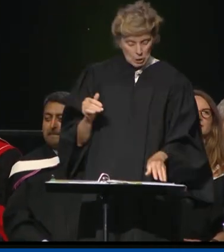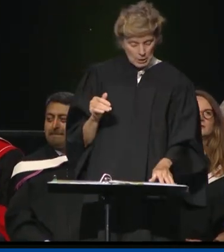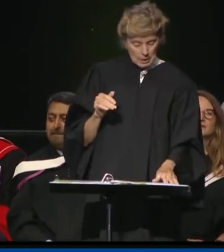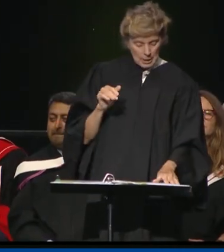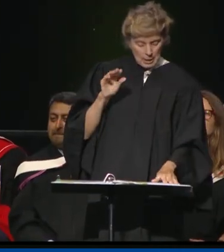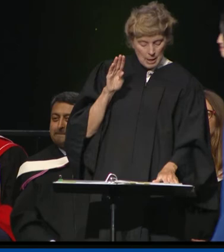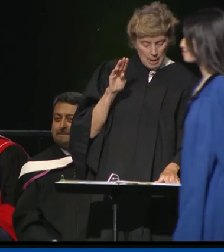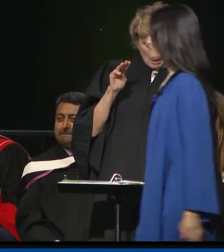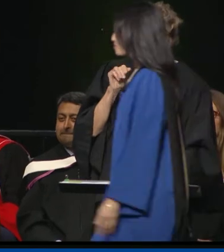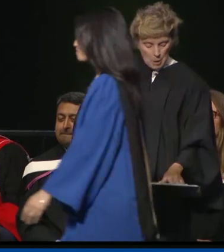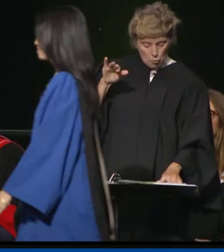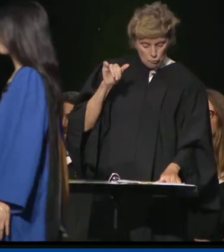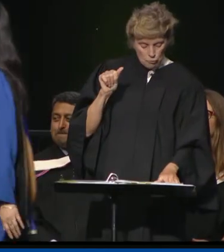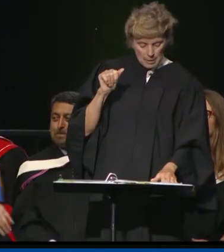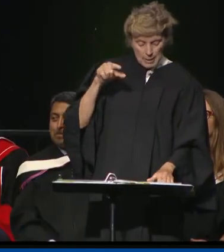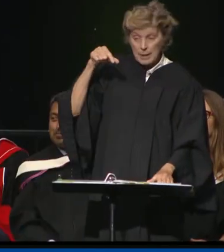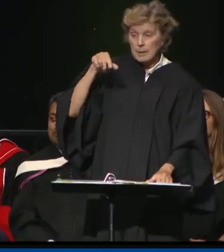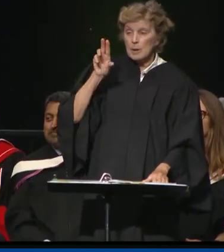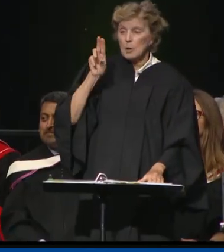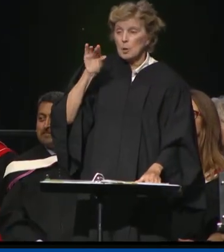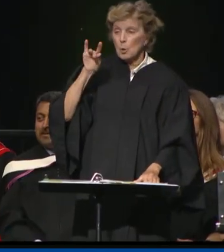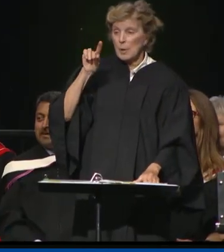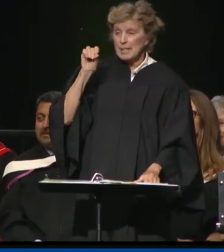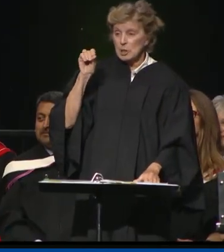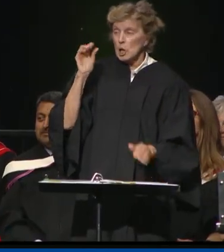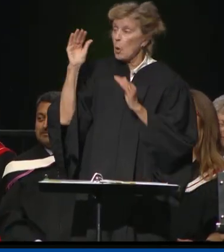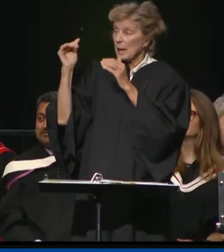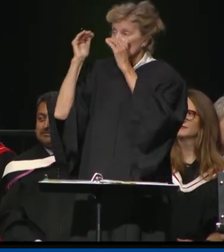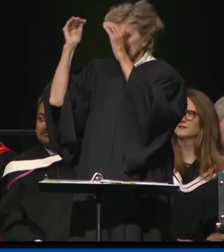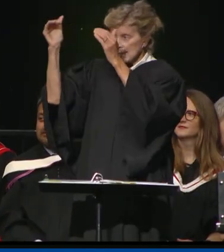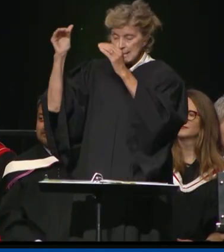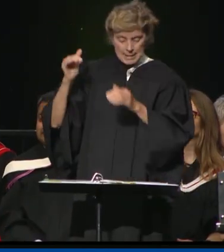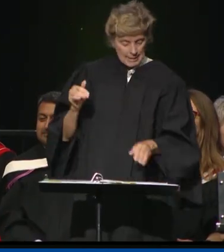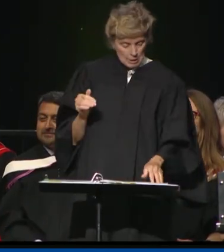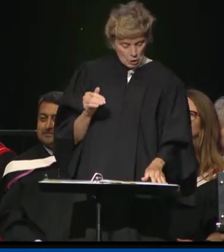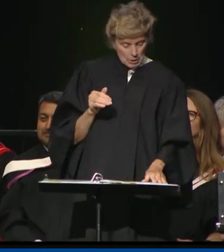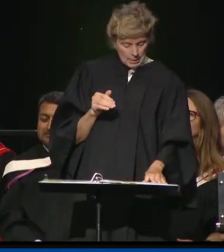Maria Beatrice Quinto, with distinction.